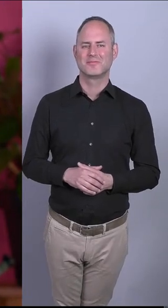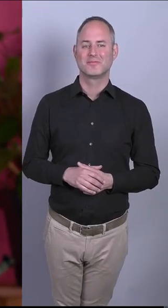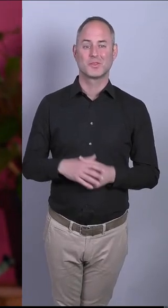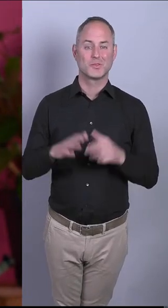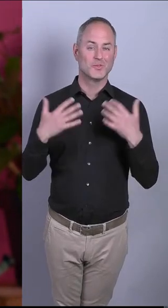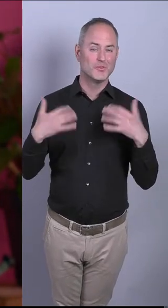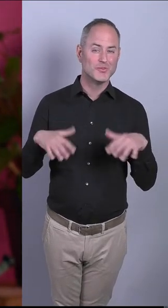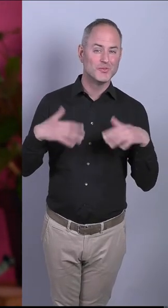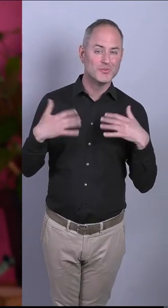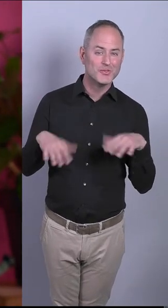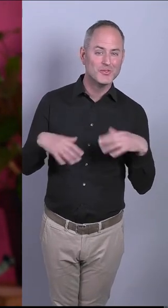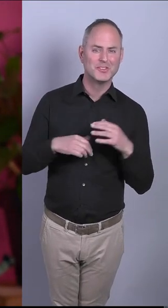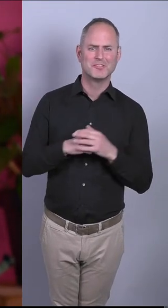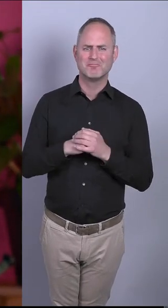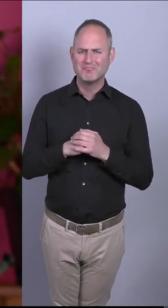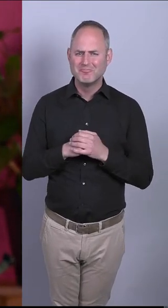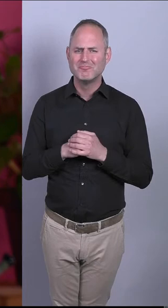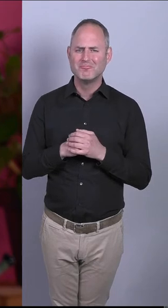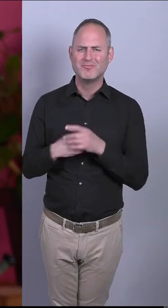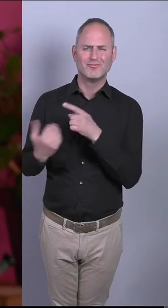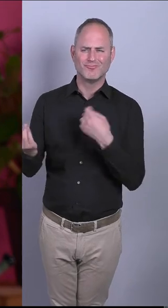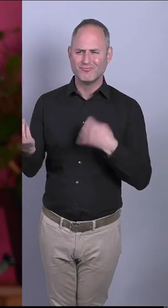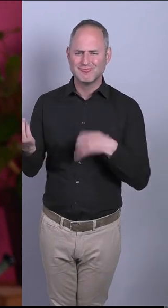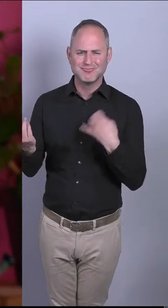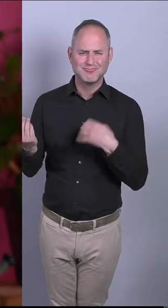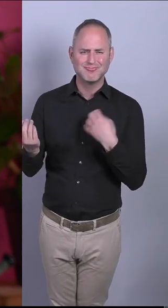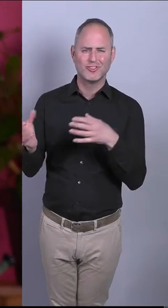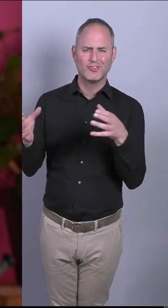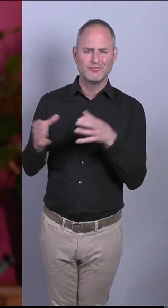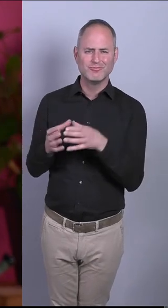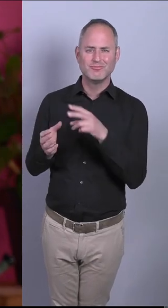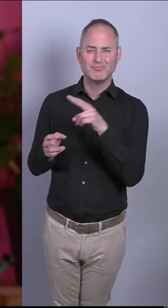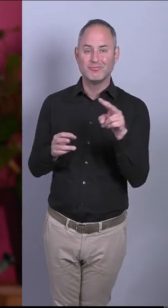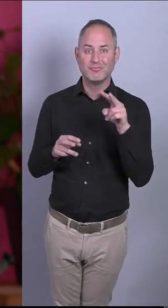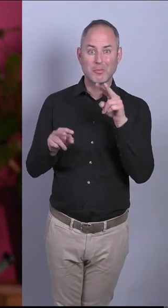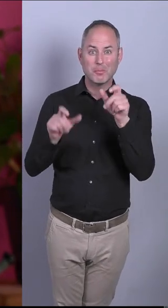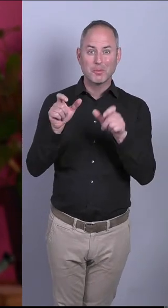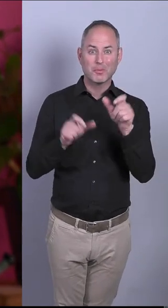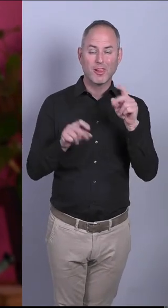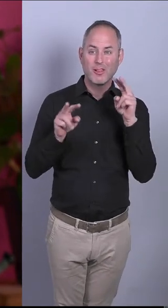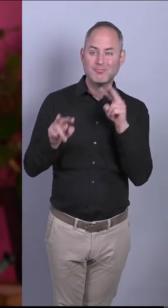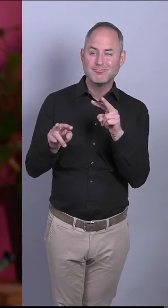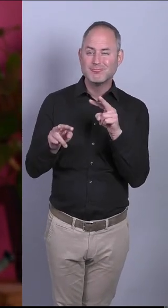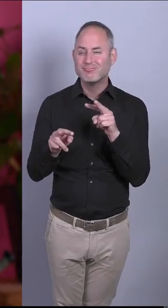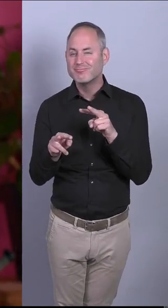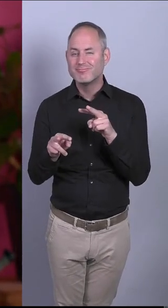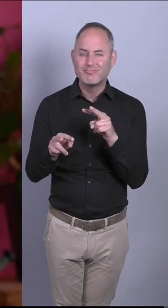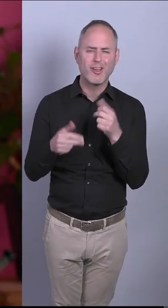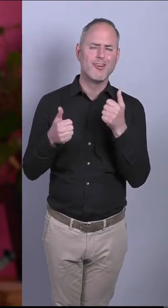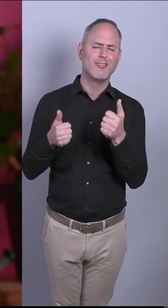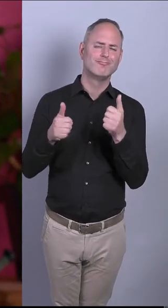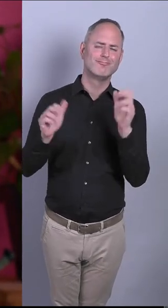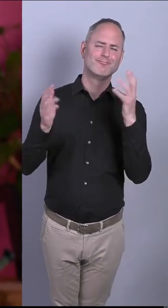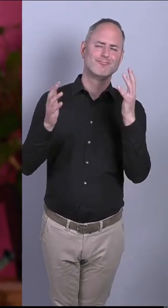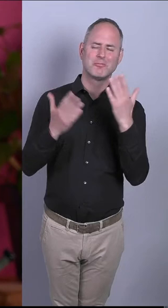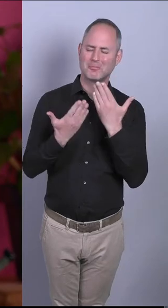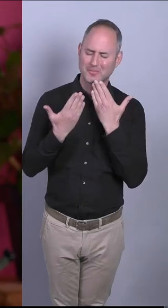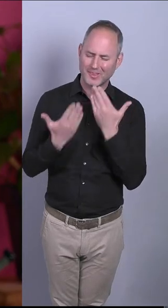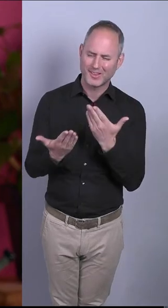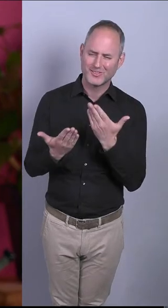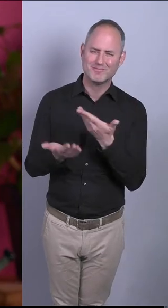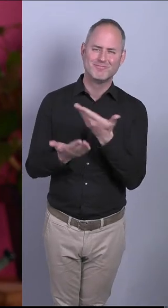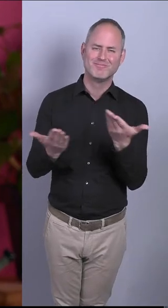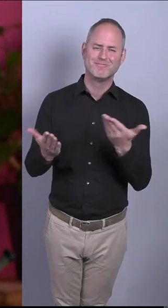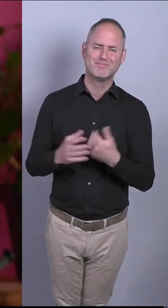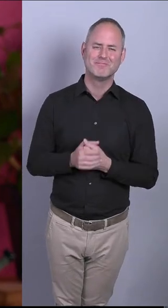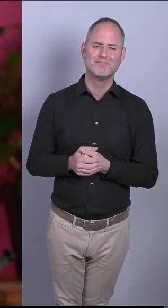Well, a giant round of applause here in the audience, in the studio, and for you maybe as well at home. Harry